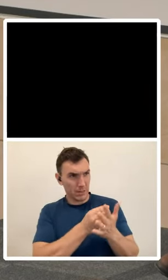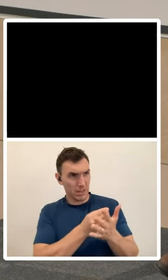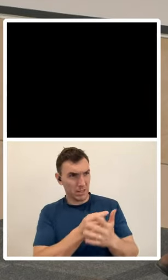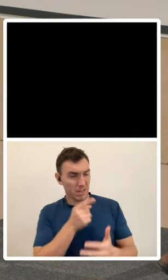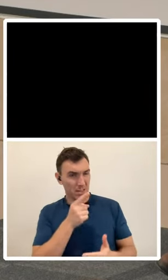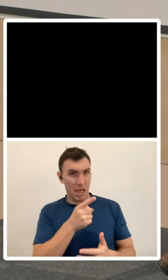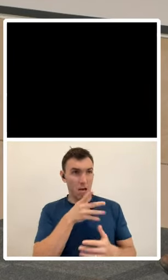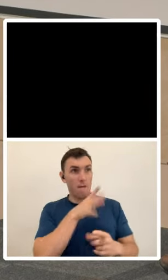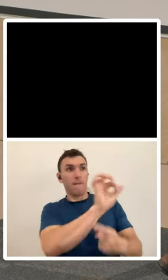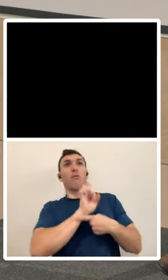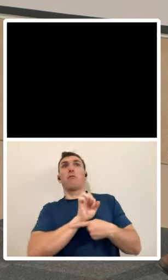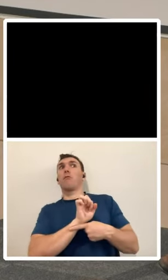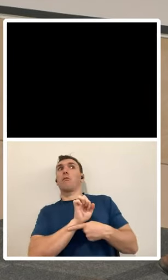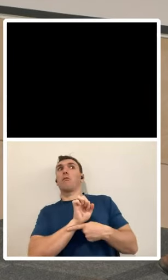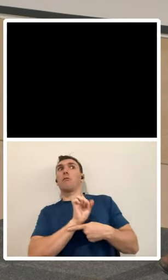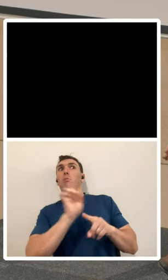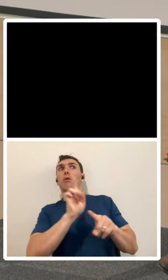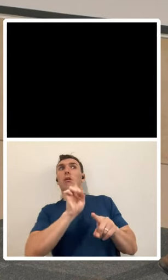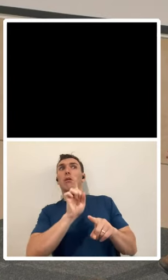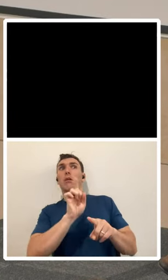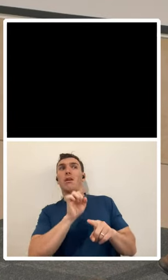think, oh crap, I don't know what I'm doing. But,